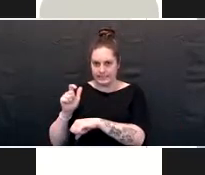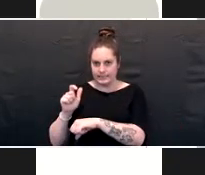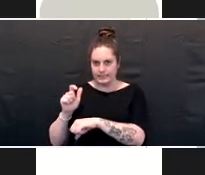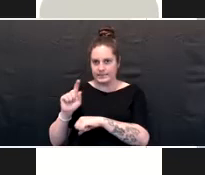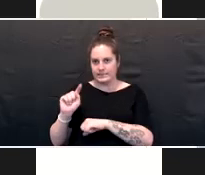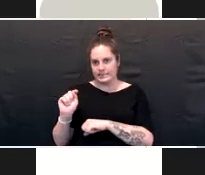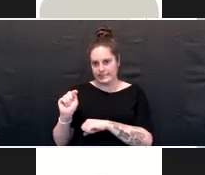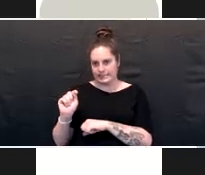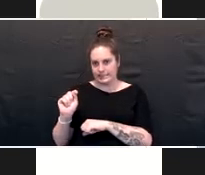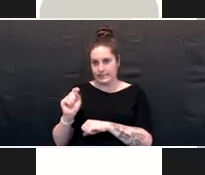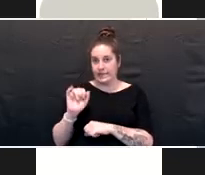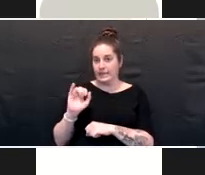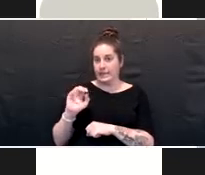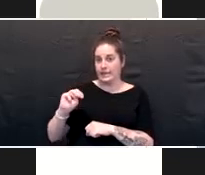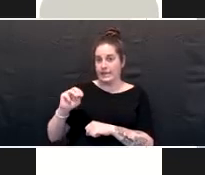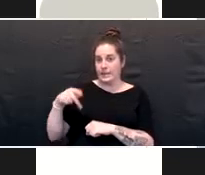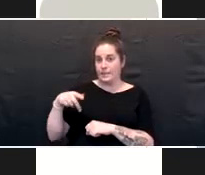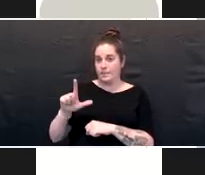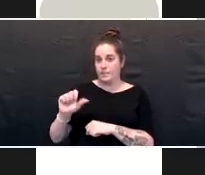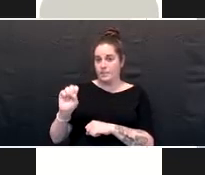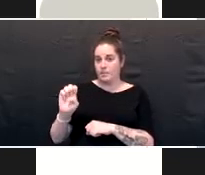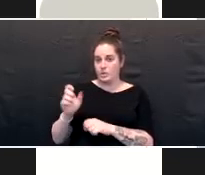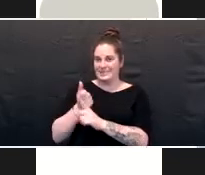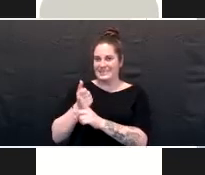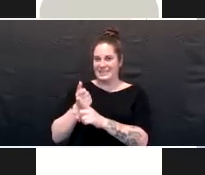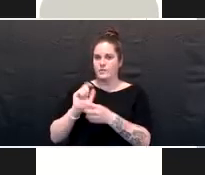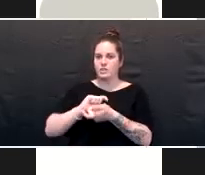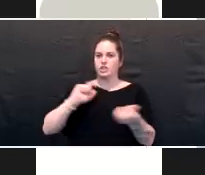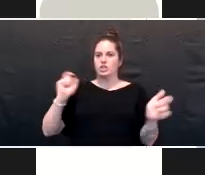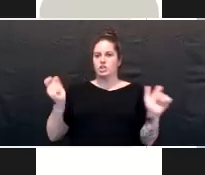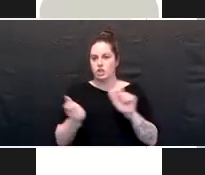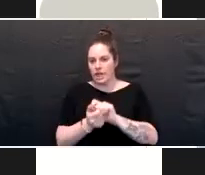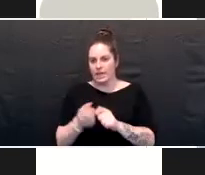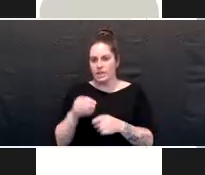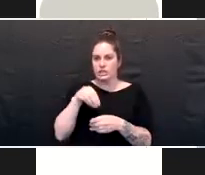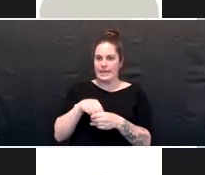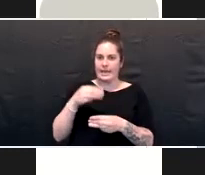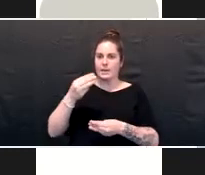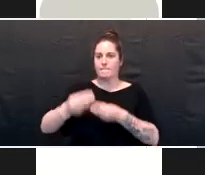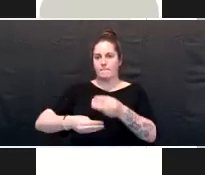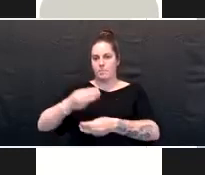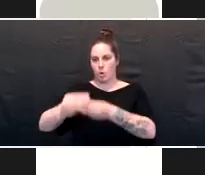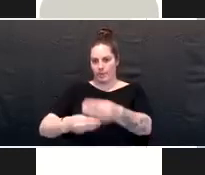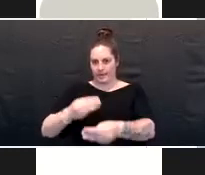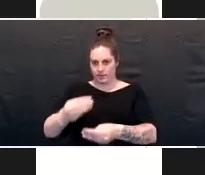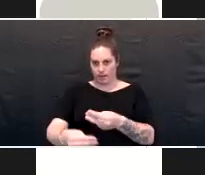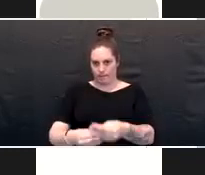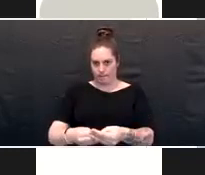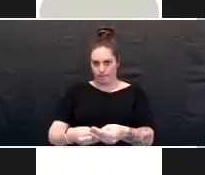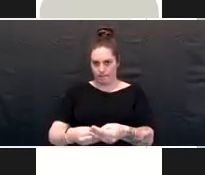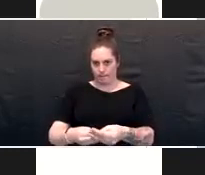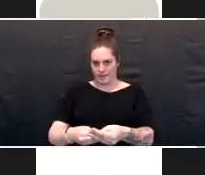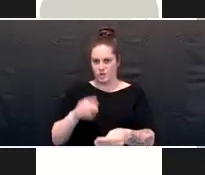Impulse is the change in momentum. And remember, this way of looking at